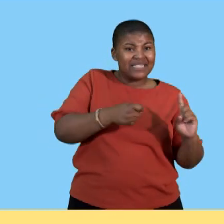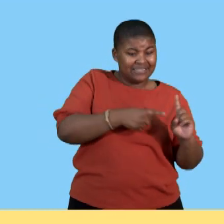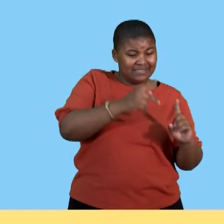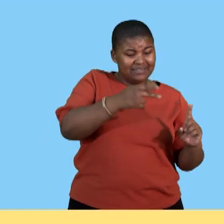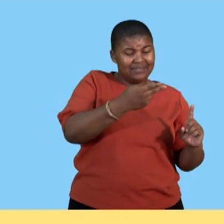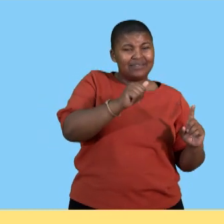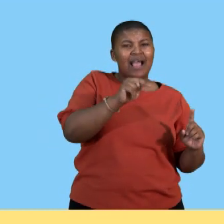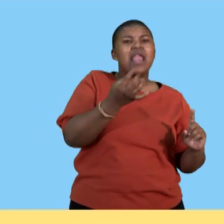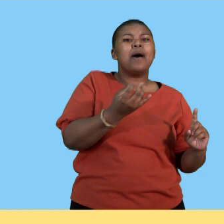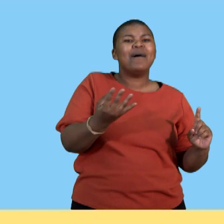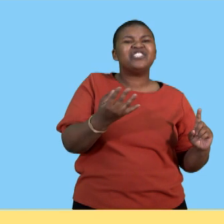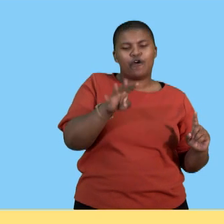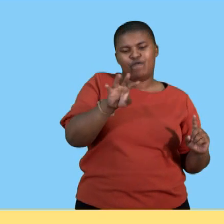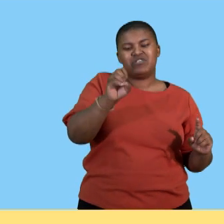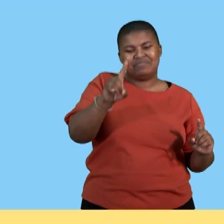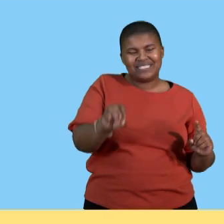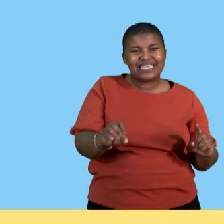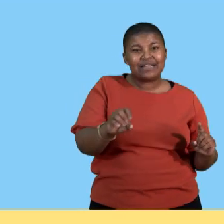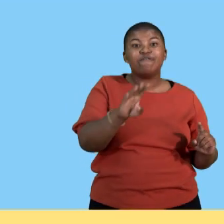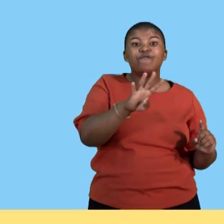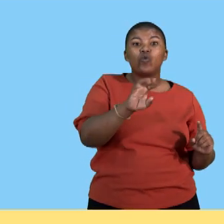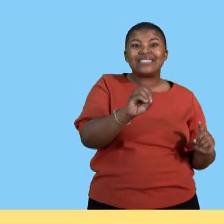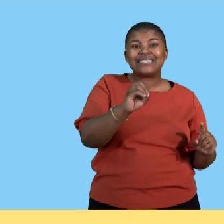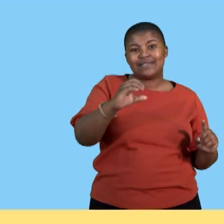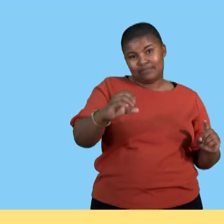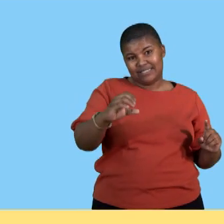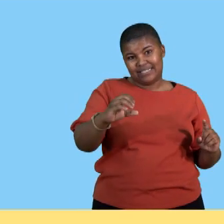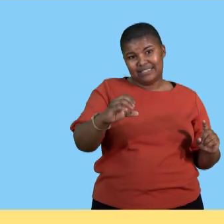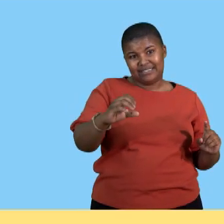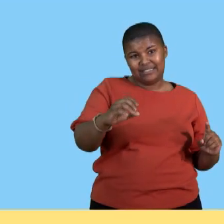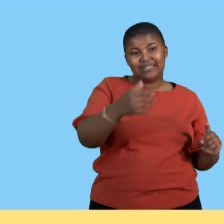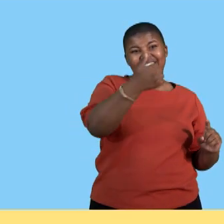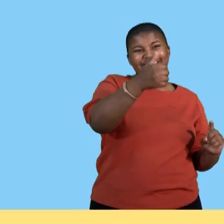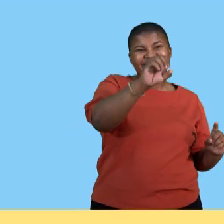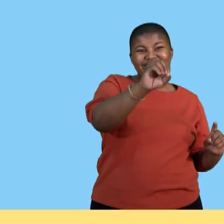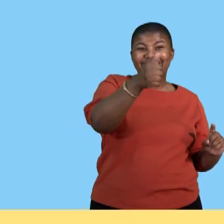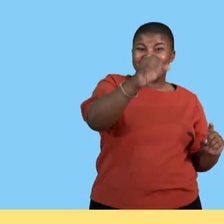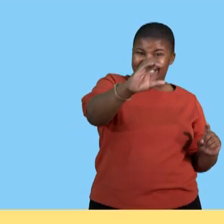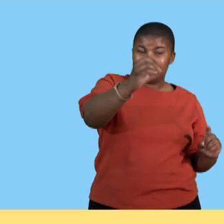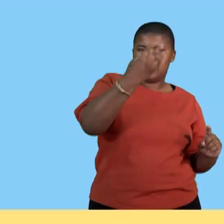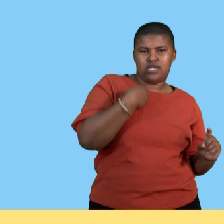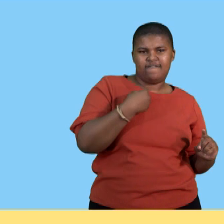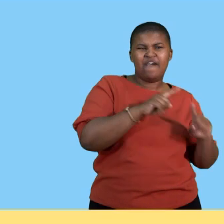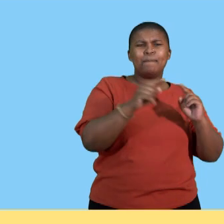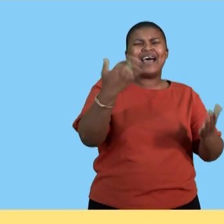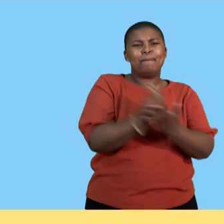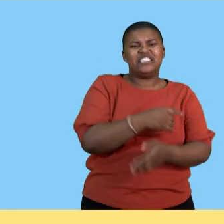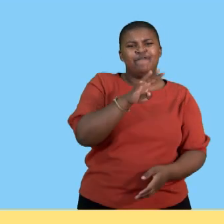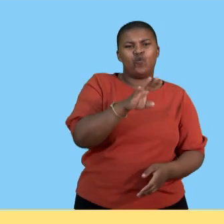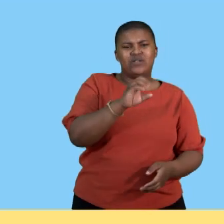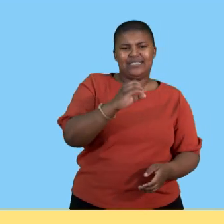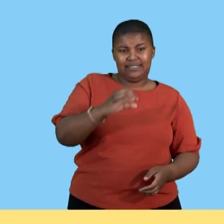them is the 40 cents in the rand. So I'm going to come here and say the 40 cents in the rand, 40